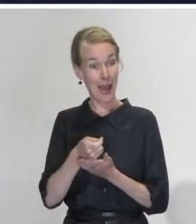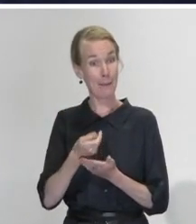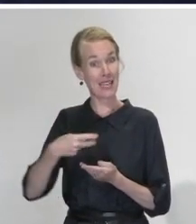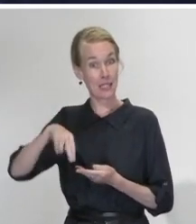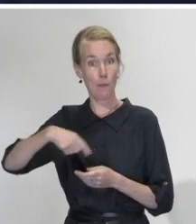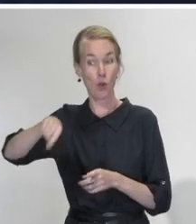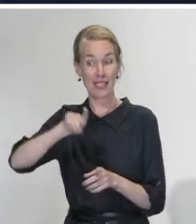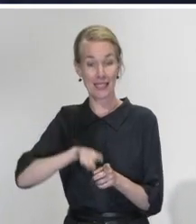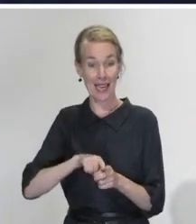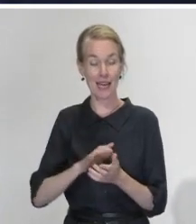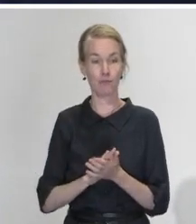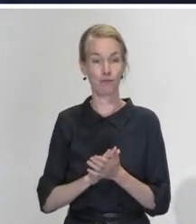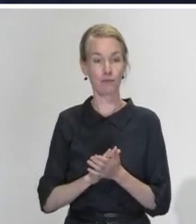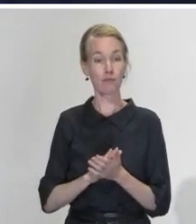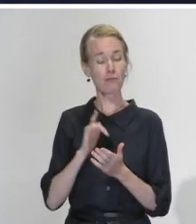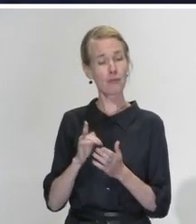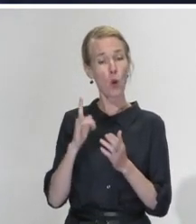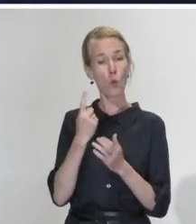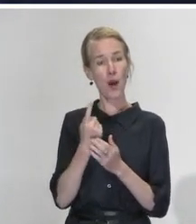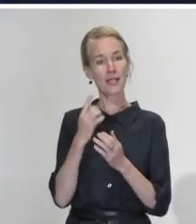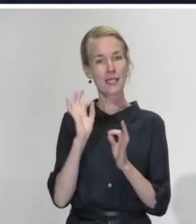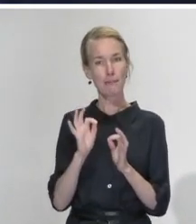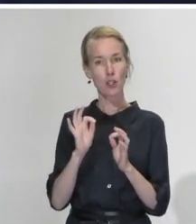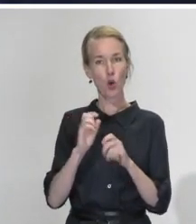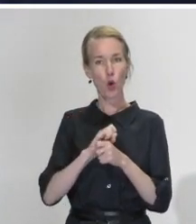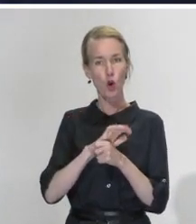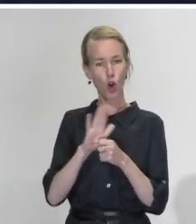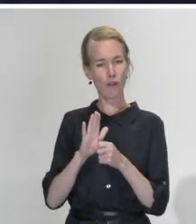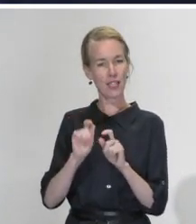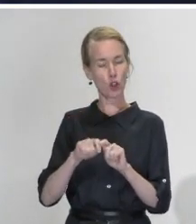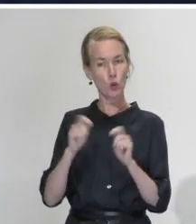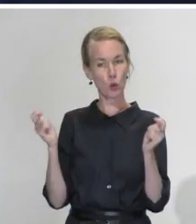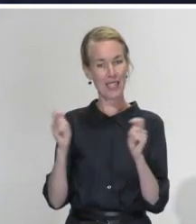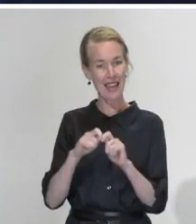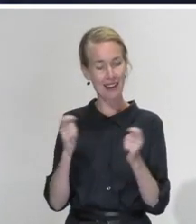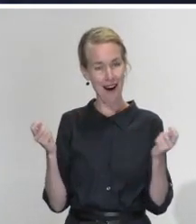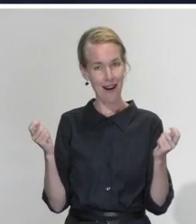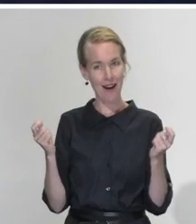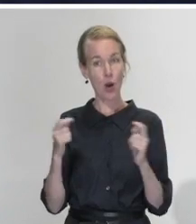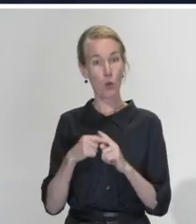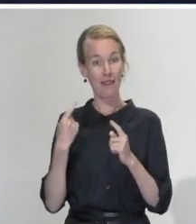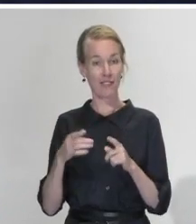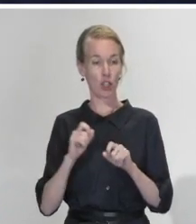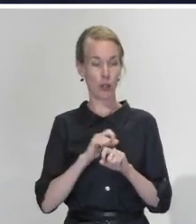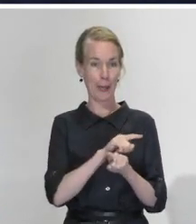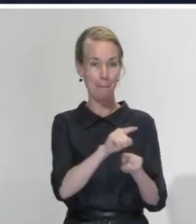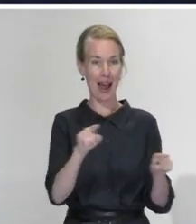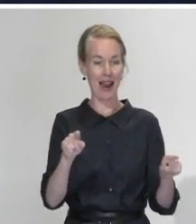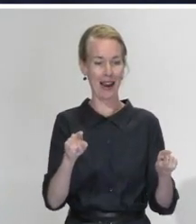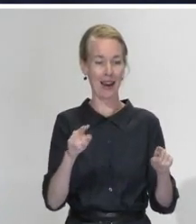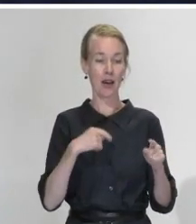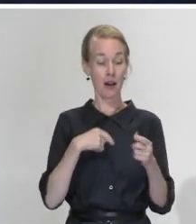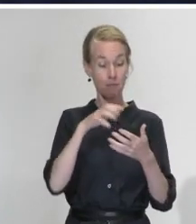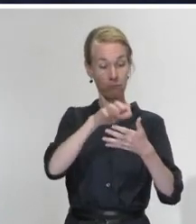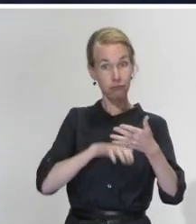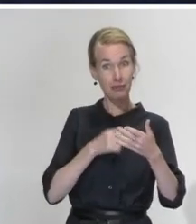The Super Senior newsletter, a special COVID-19 edition, has also gone out to this group, full of information to support their health